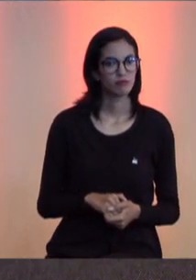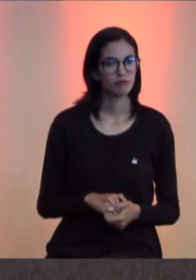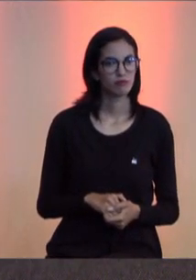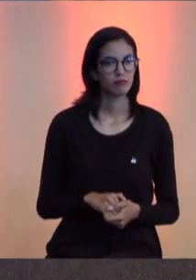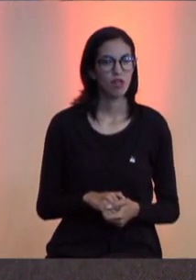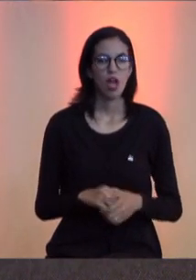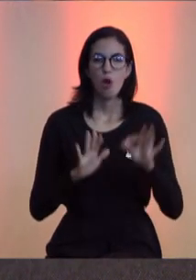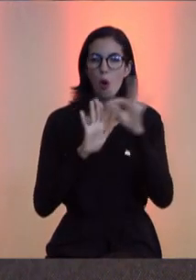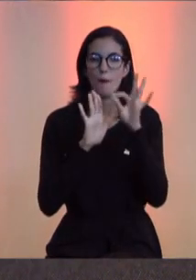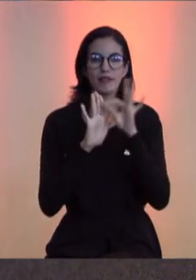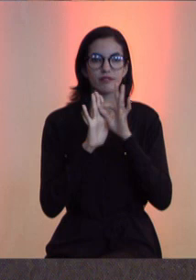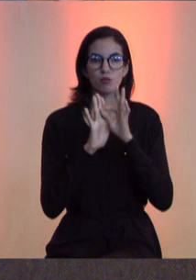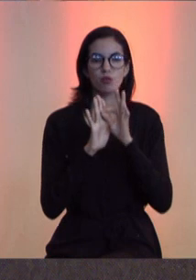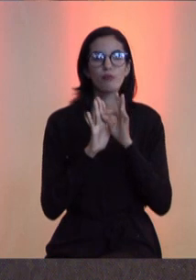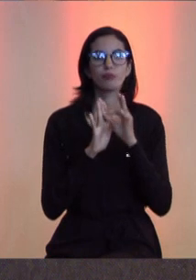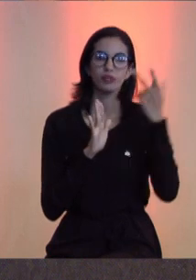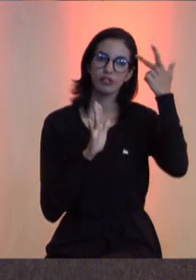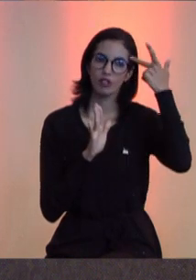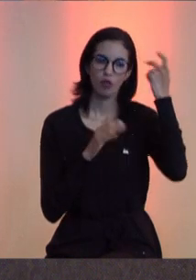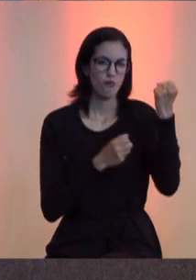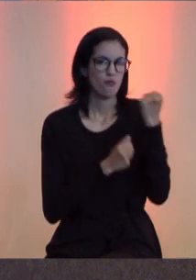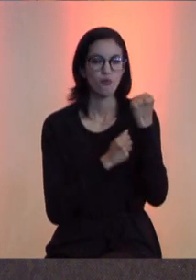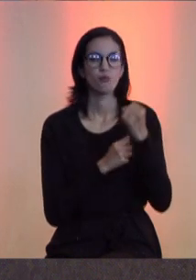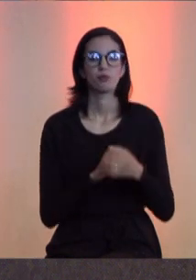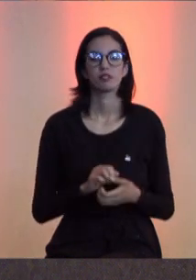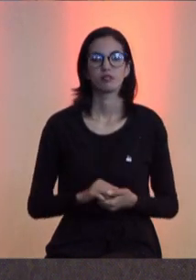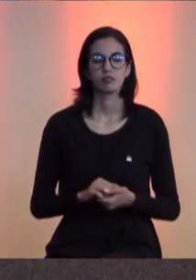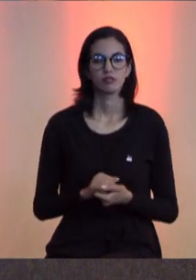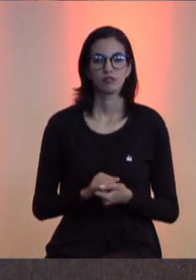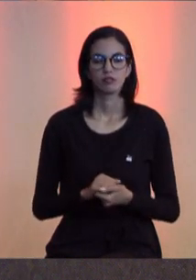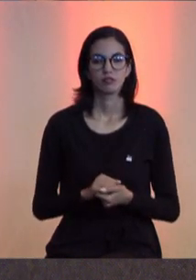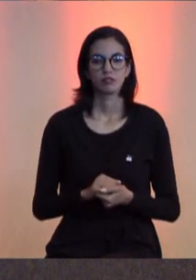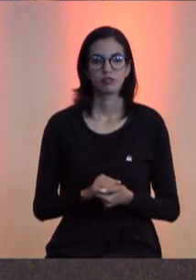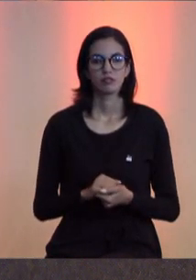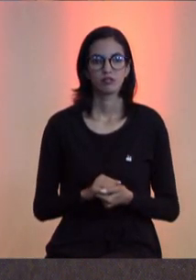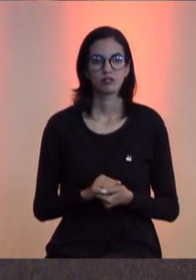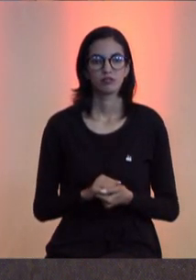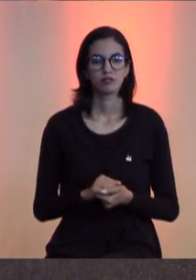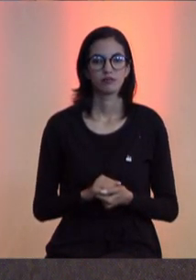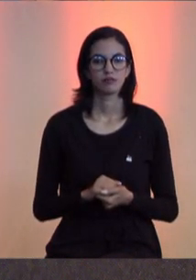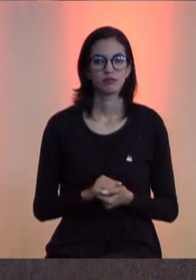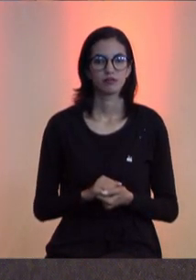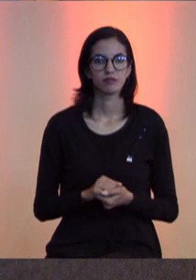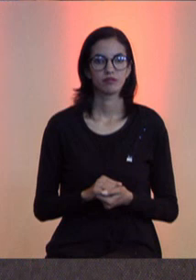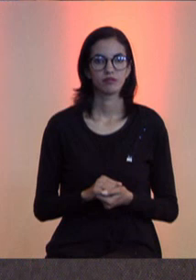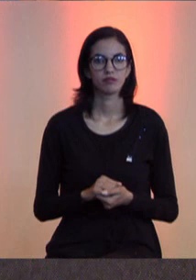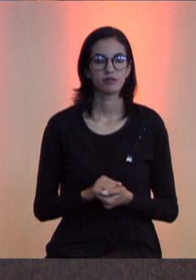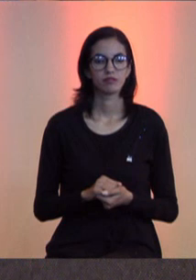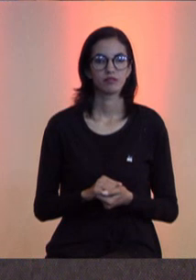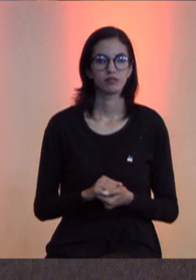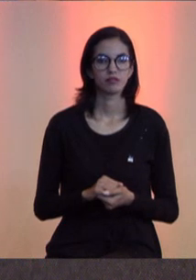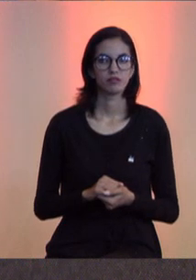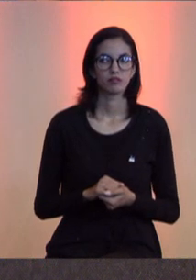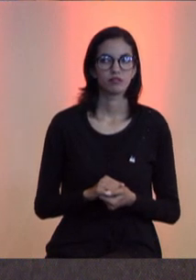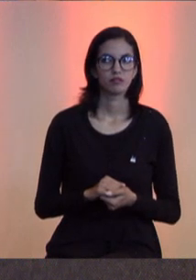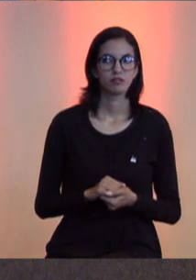versículo poderoso. It says, dice, but if not be it known unto thee, O